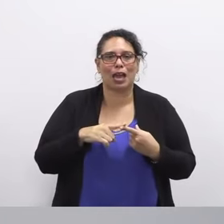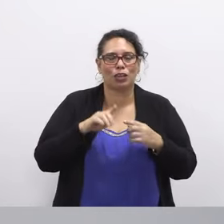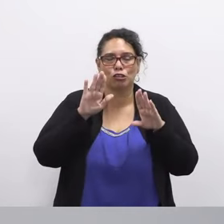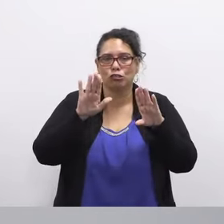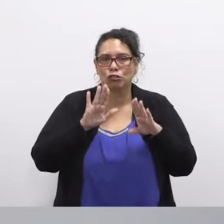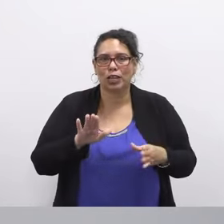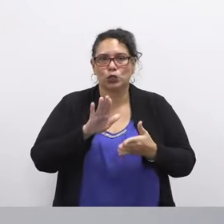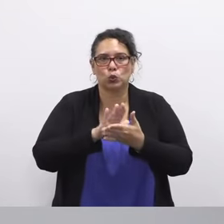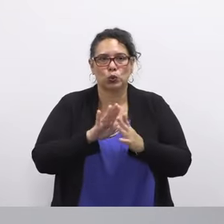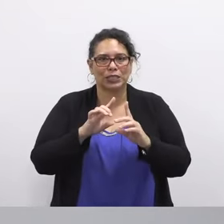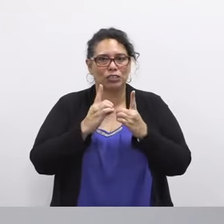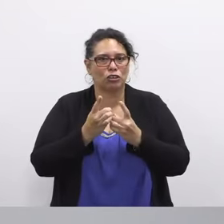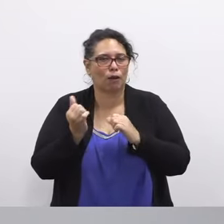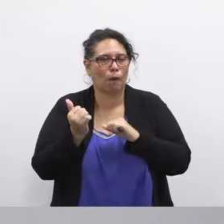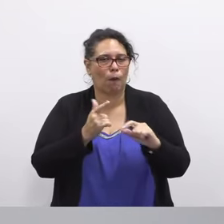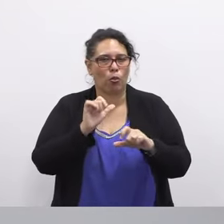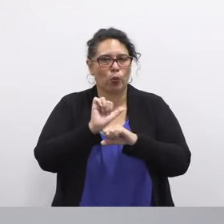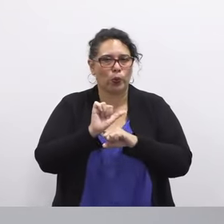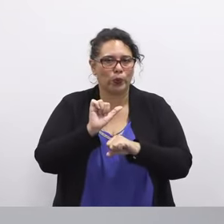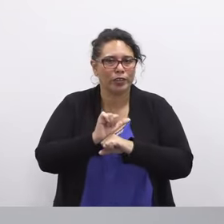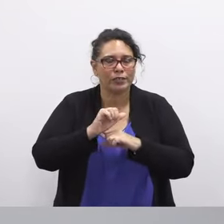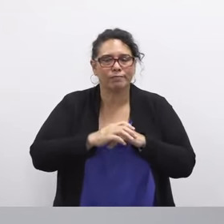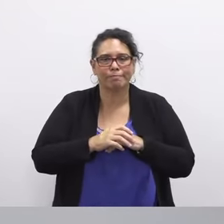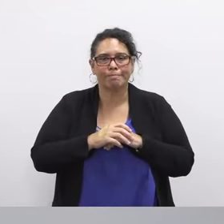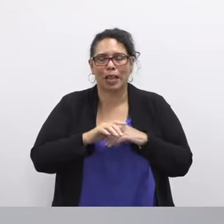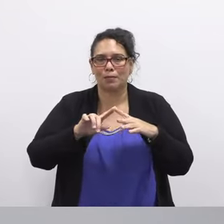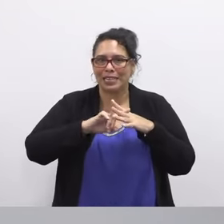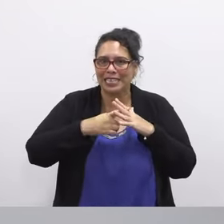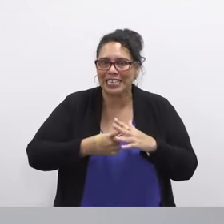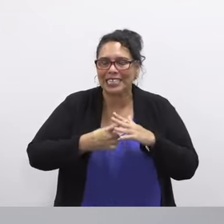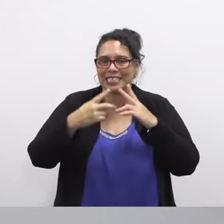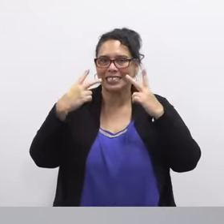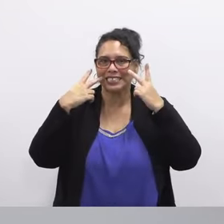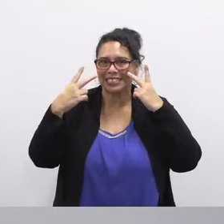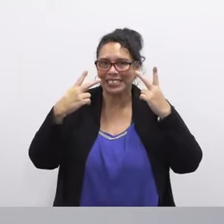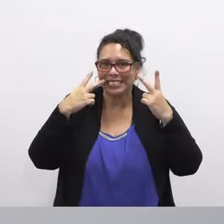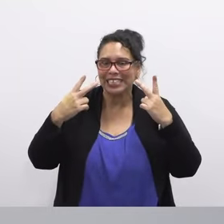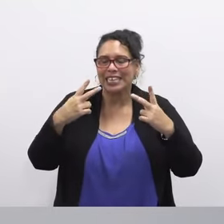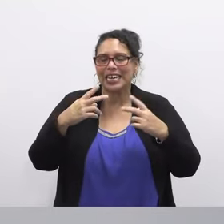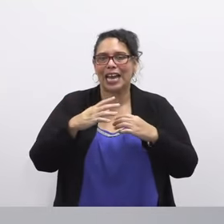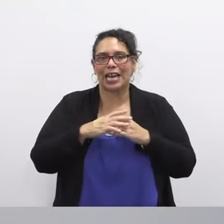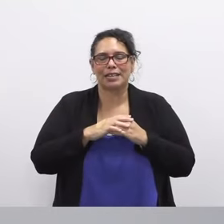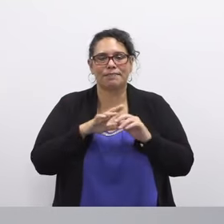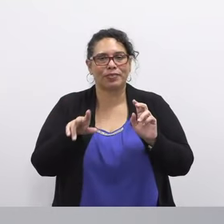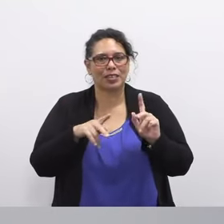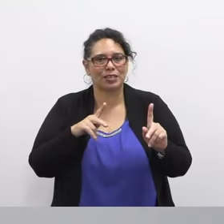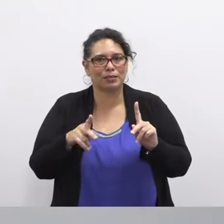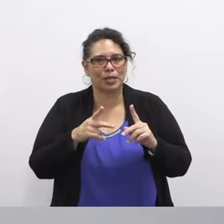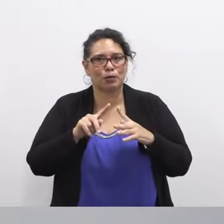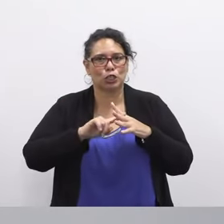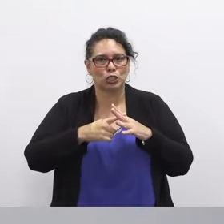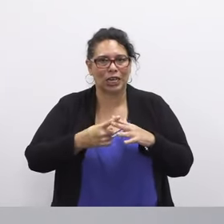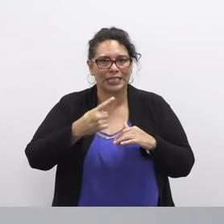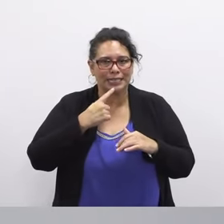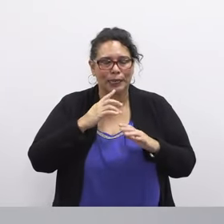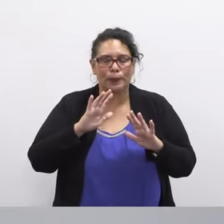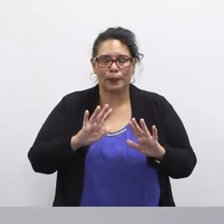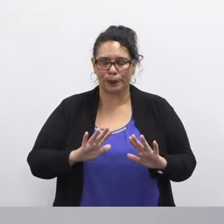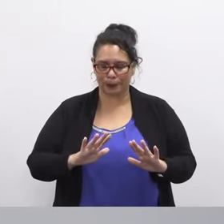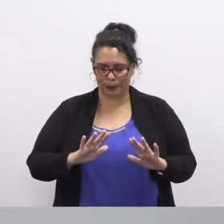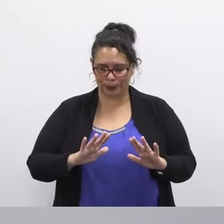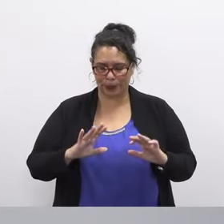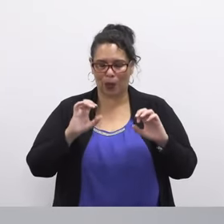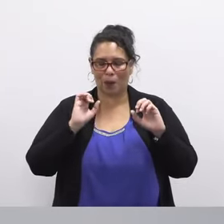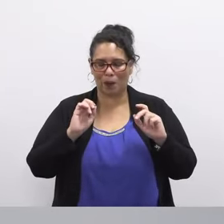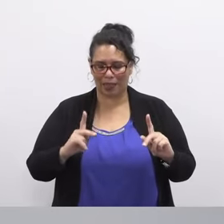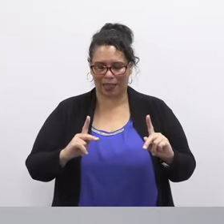it does, that I'm beginning to see, I think, that people are starting to say, okay, we can get